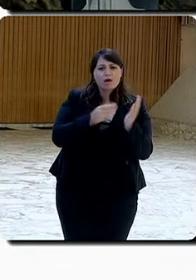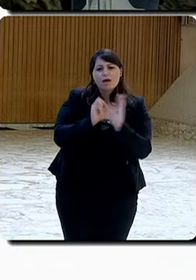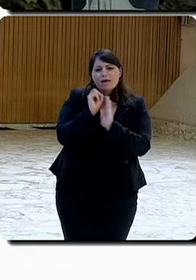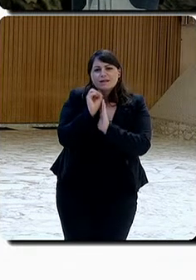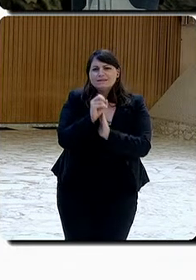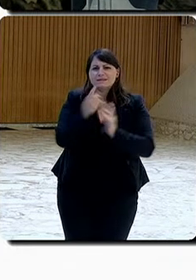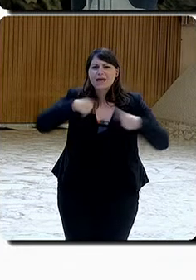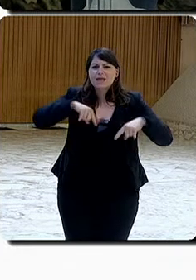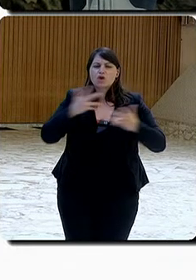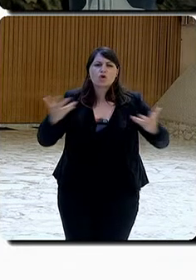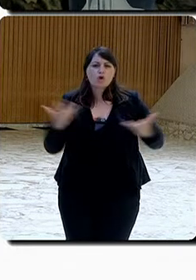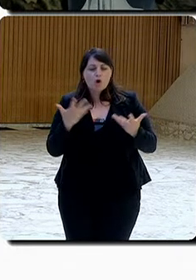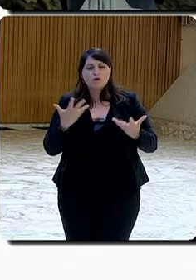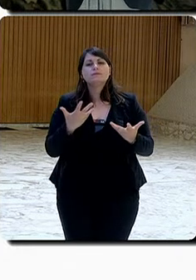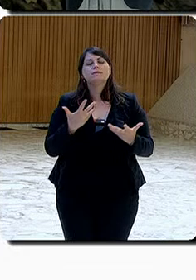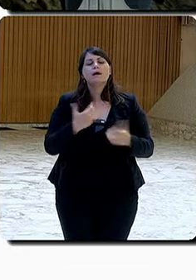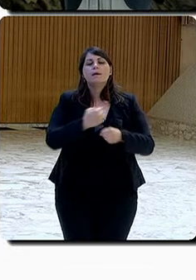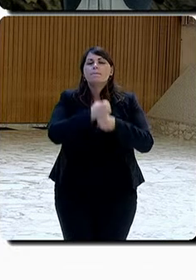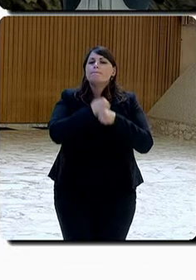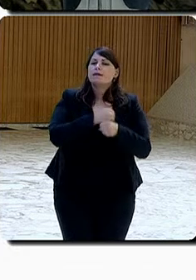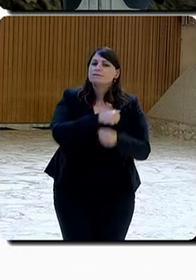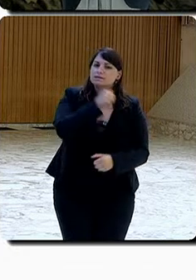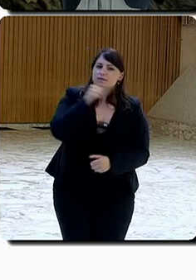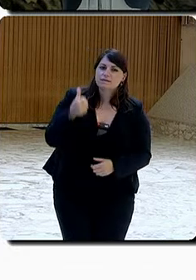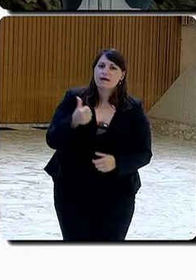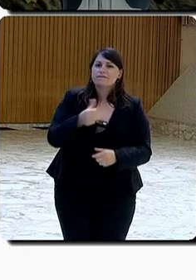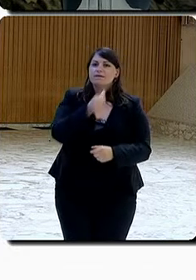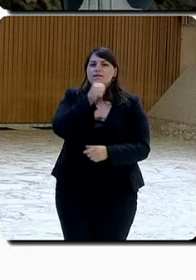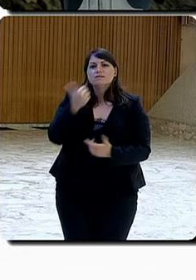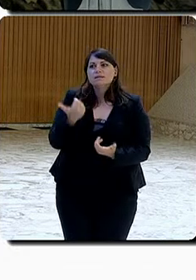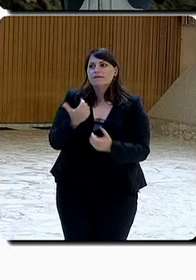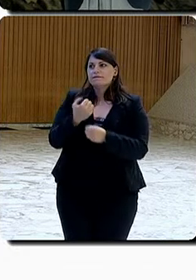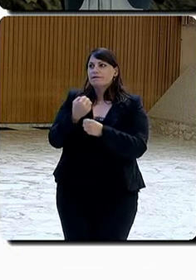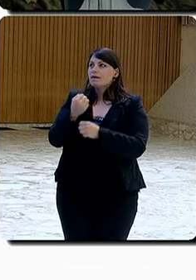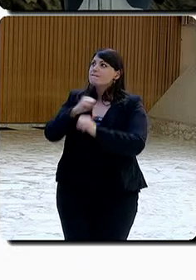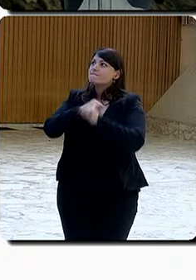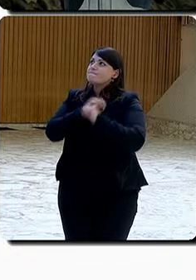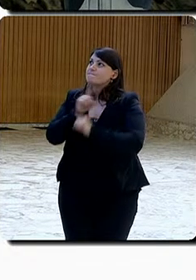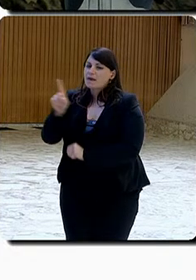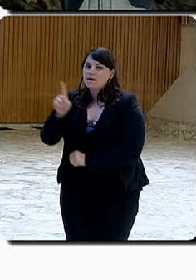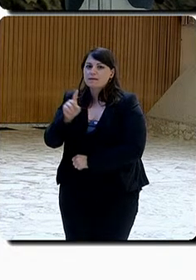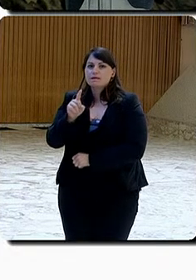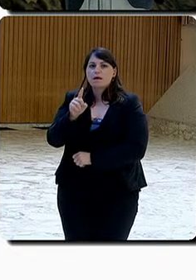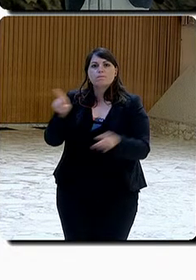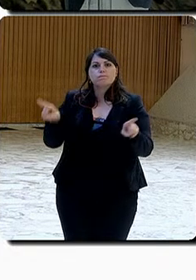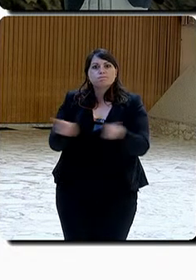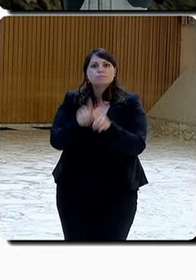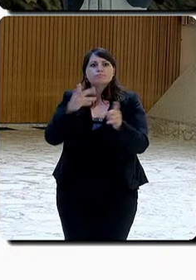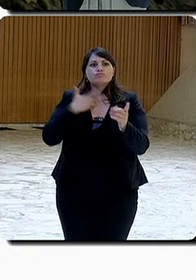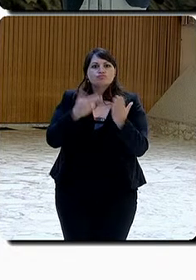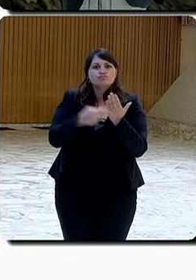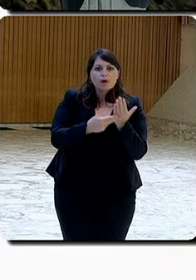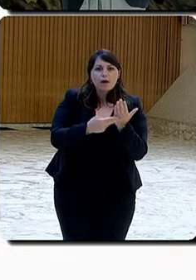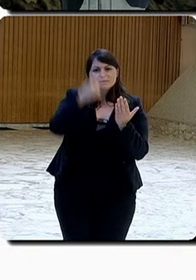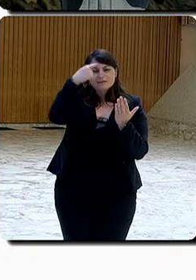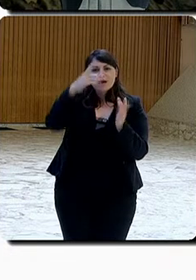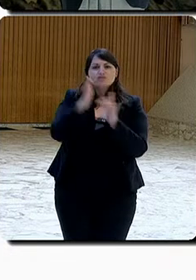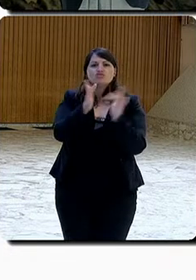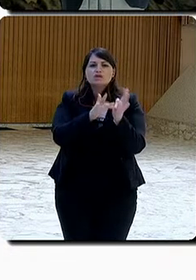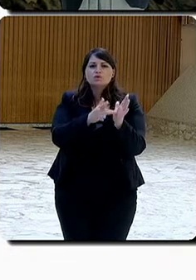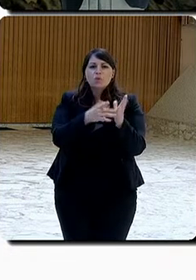the stamina of faith presented by the many mothers and grandmothers who stood by Jesus when the